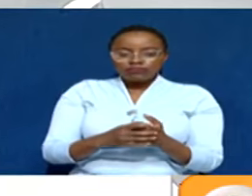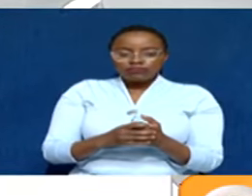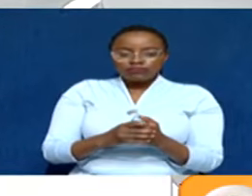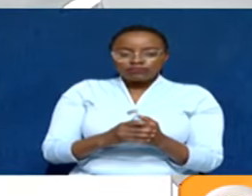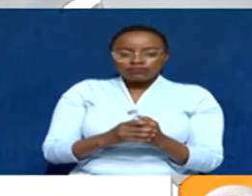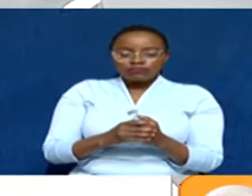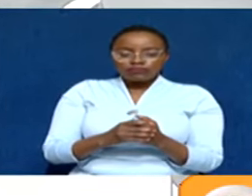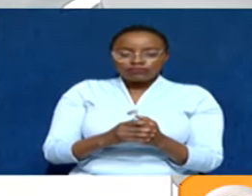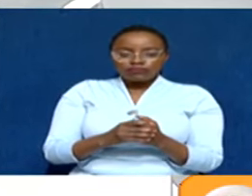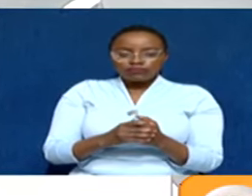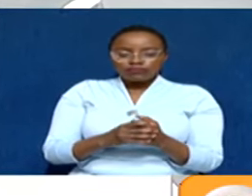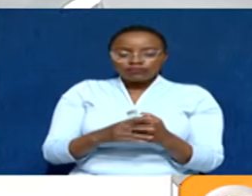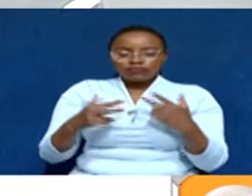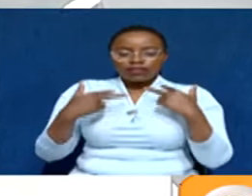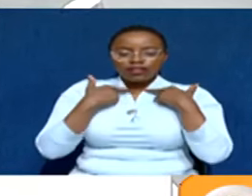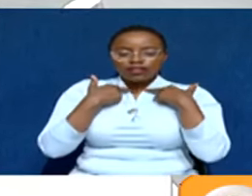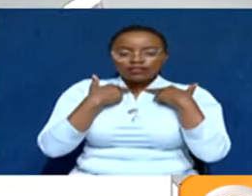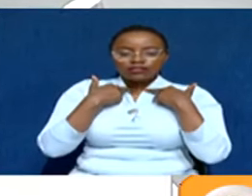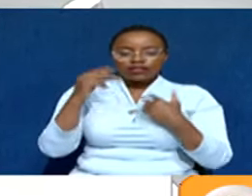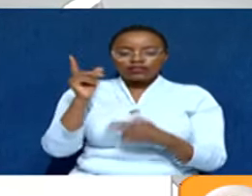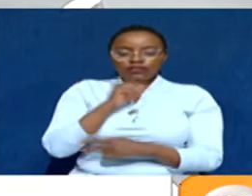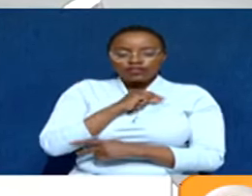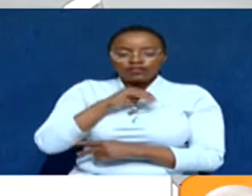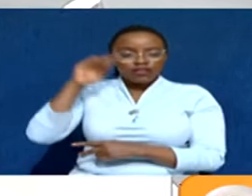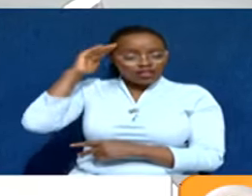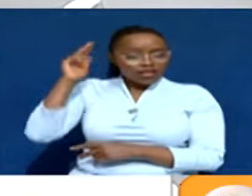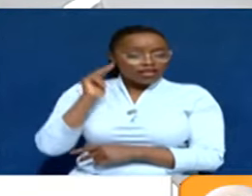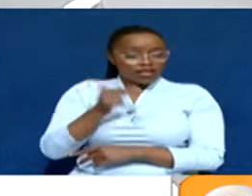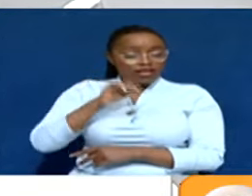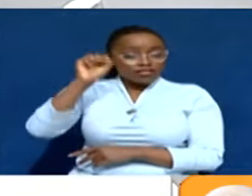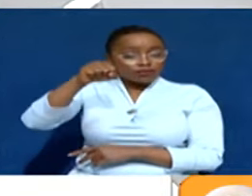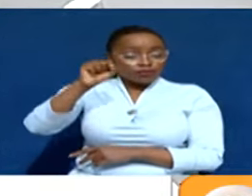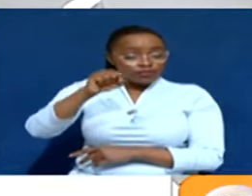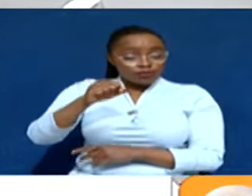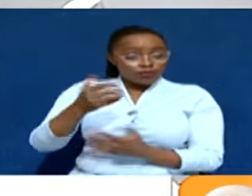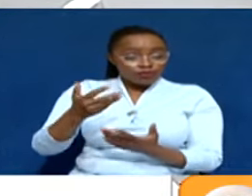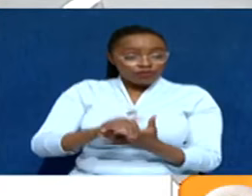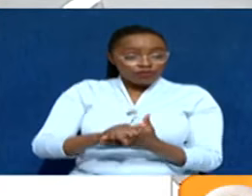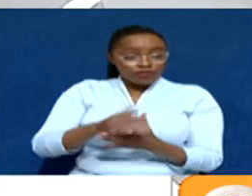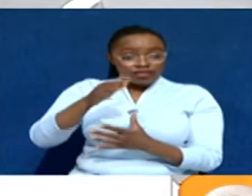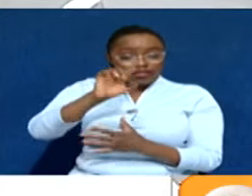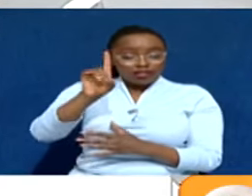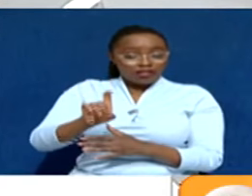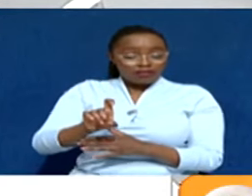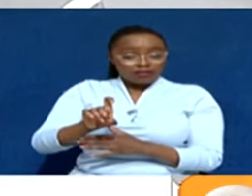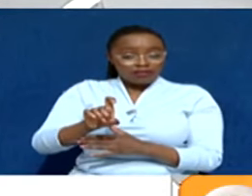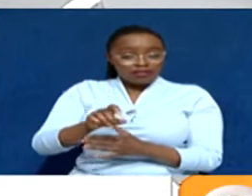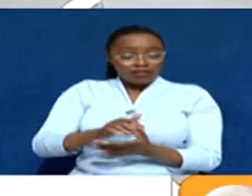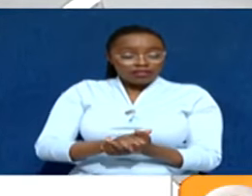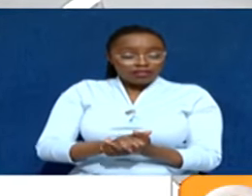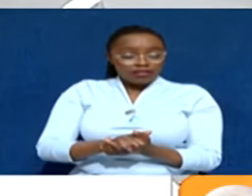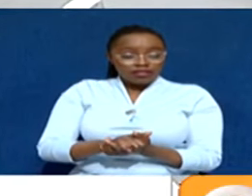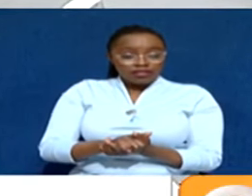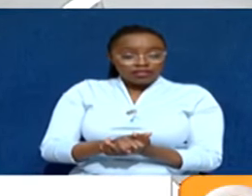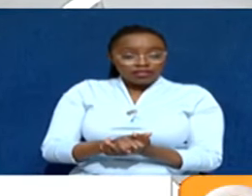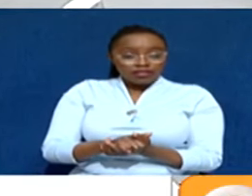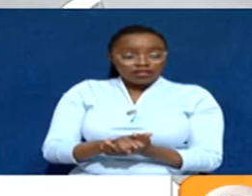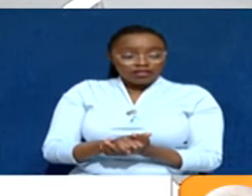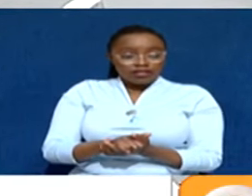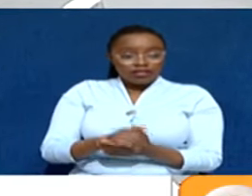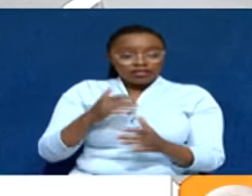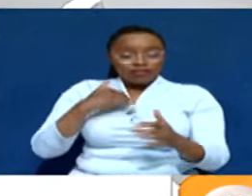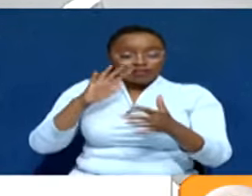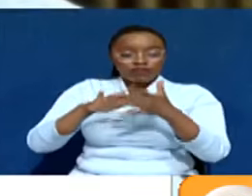Oh man, did you just freeze again? Could you hear us, CS? You still there? Yeah, yes.